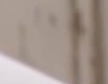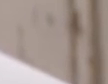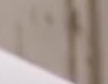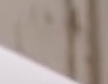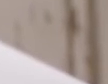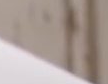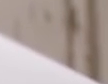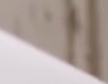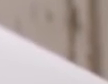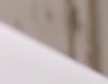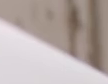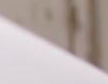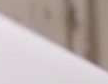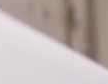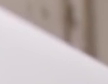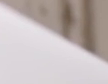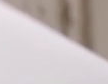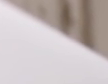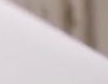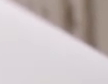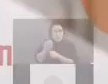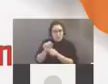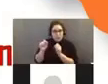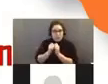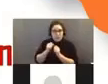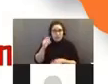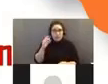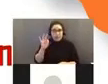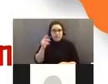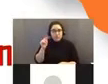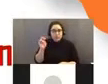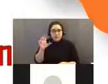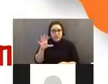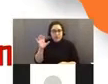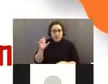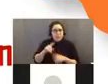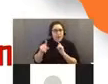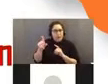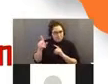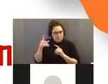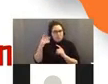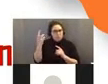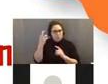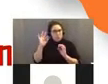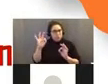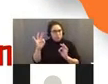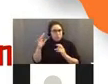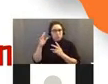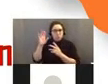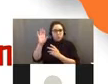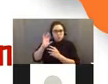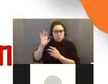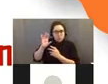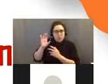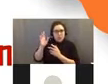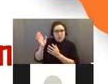they work largely with Fortune 500s, they're actually very reasonable. And so we sought out quotes, negotiated on